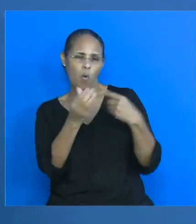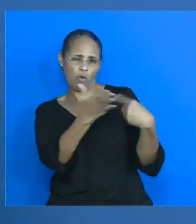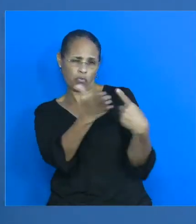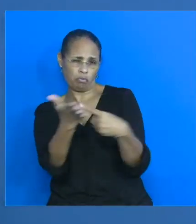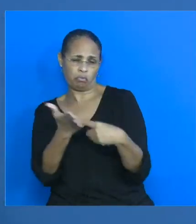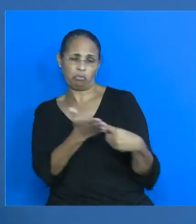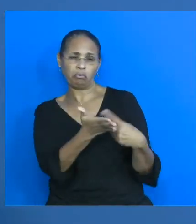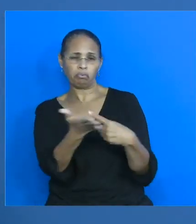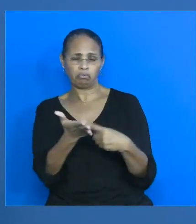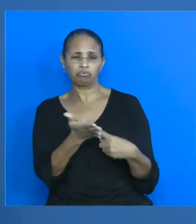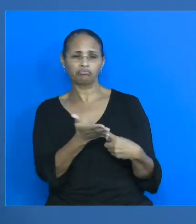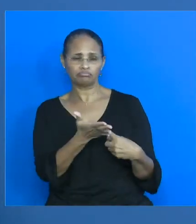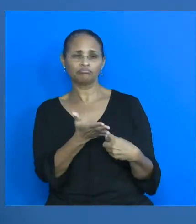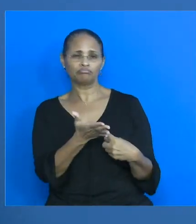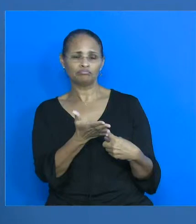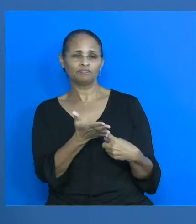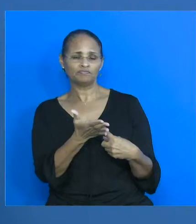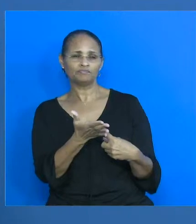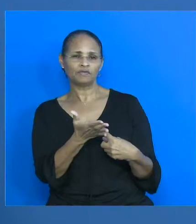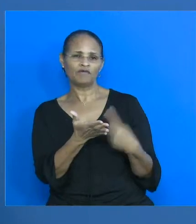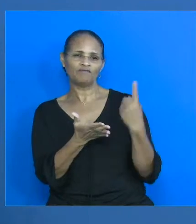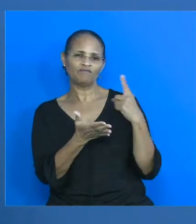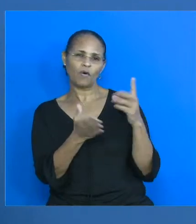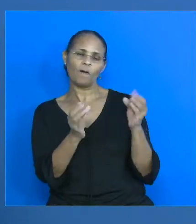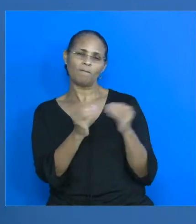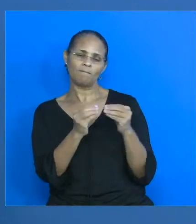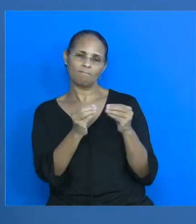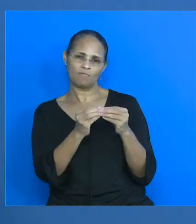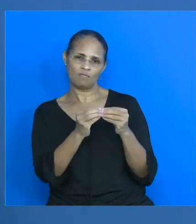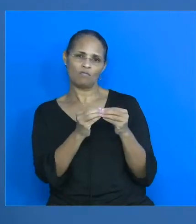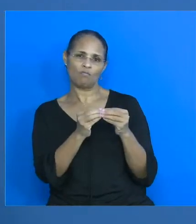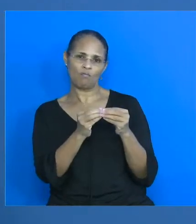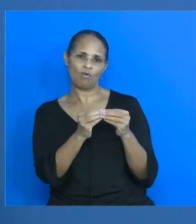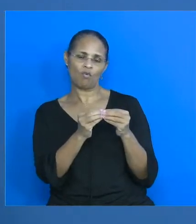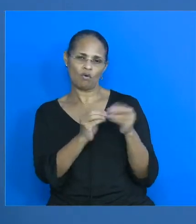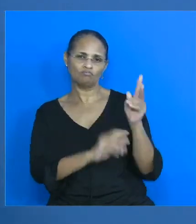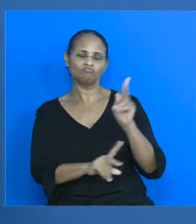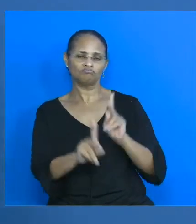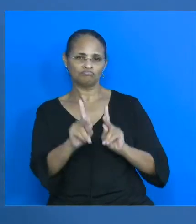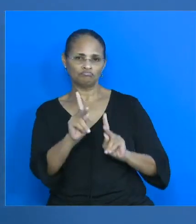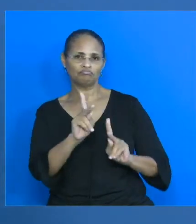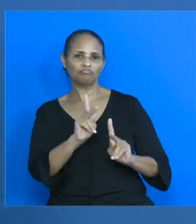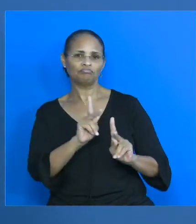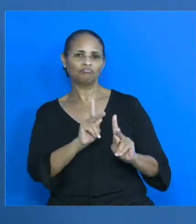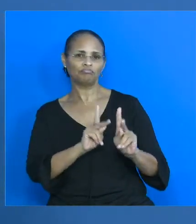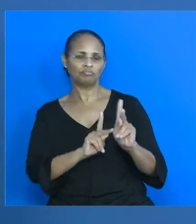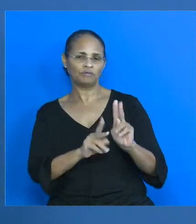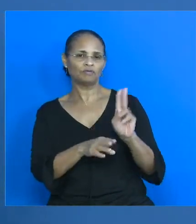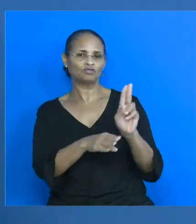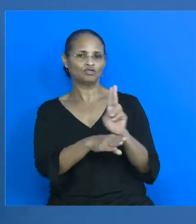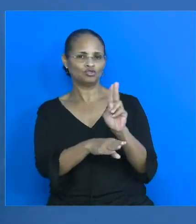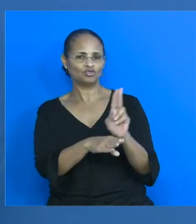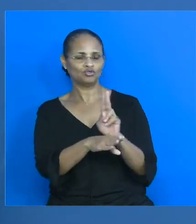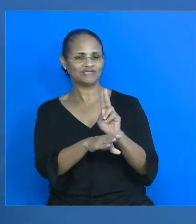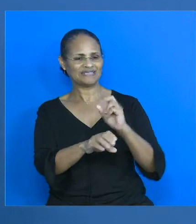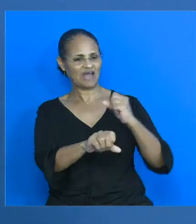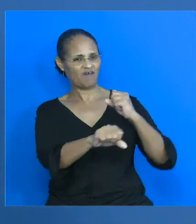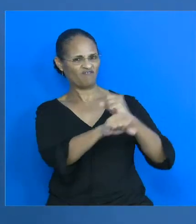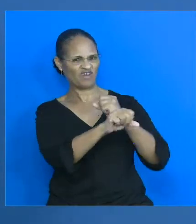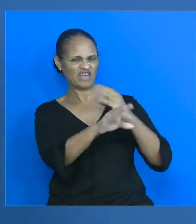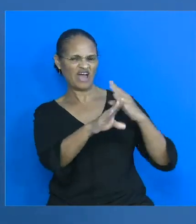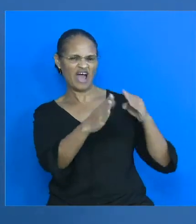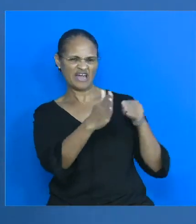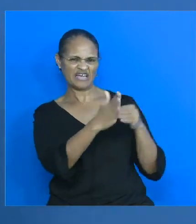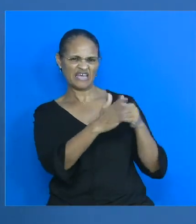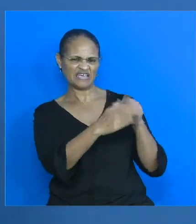to potential further powers to be utilized in our fight against COVID. And under the